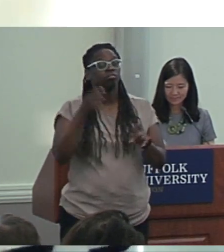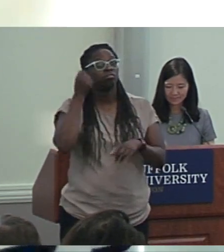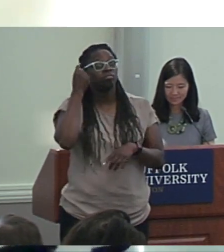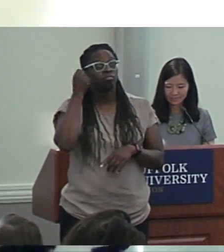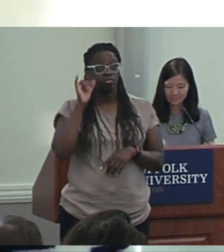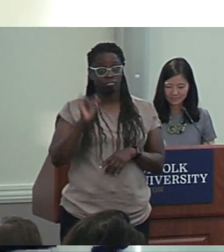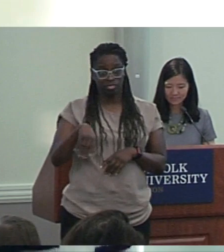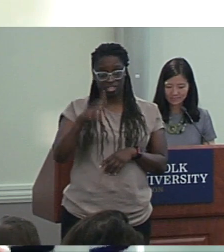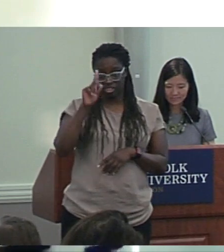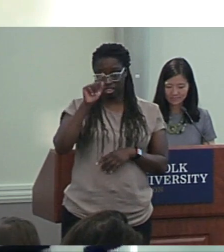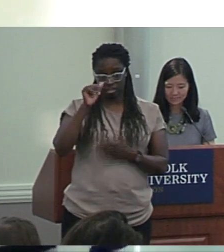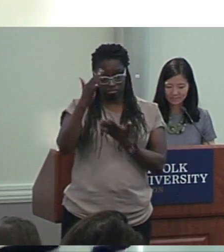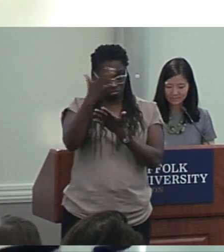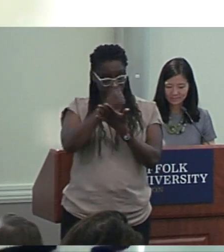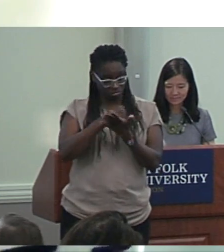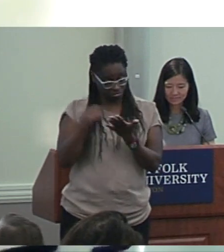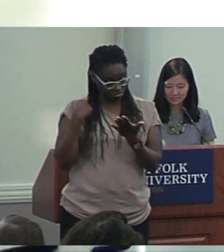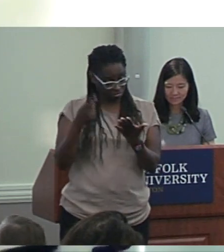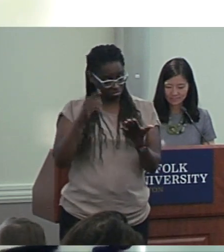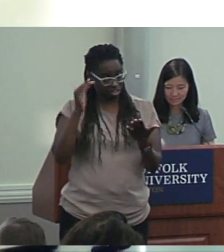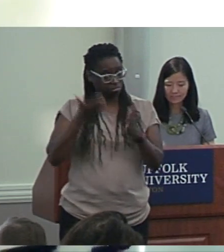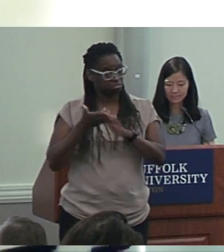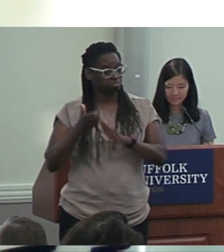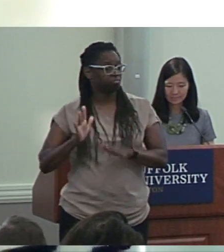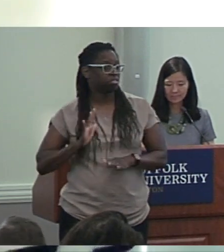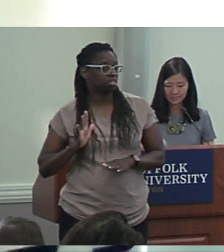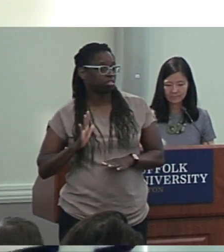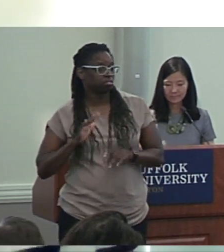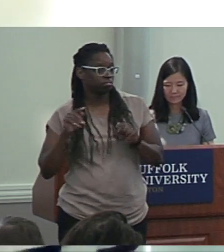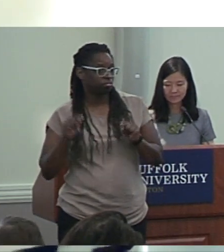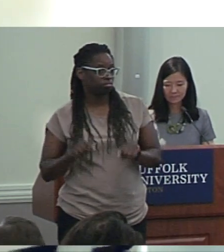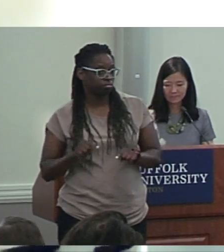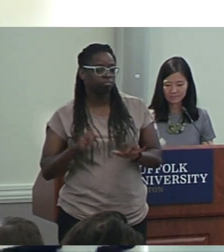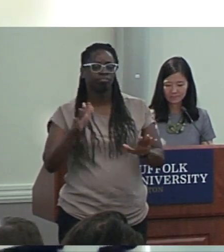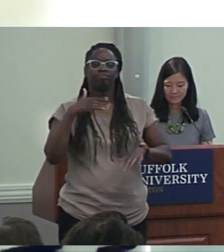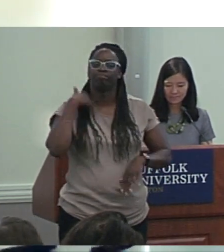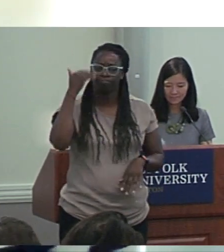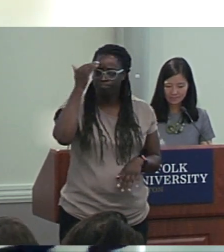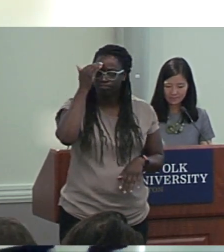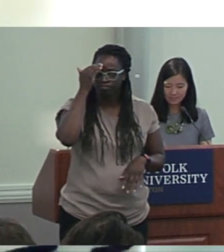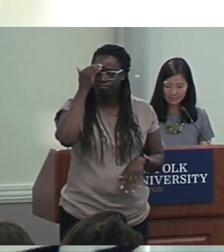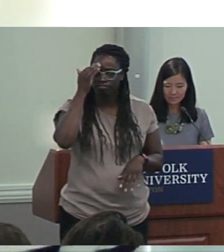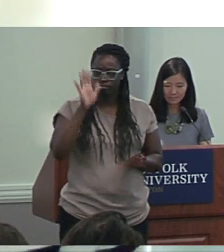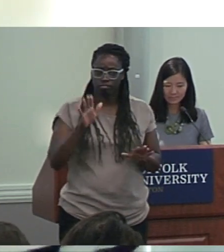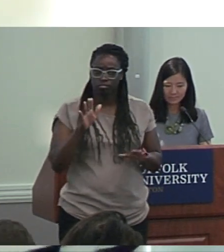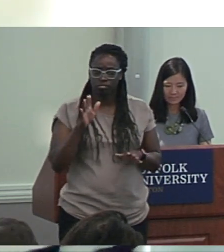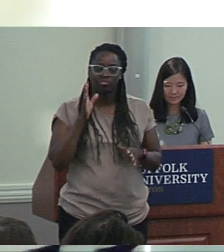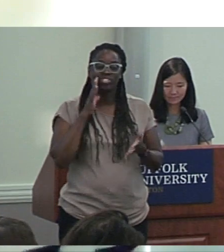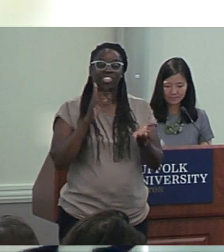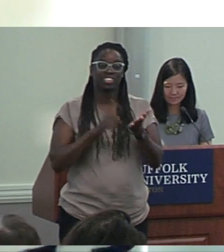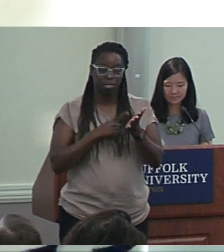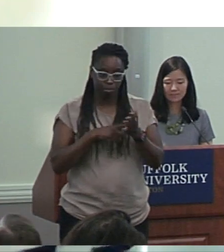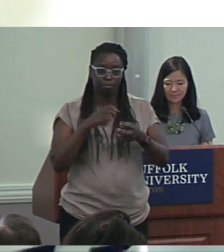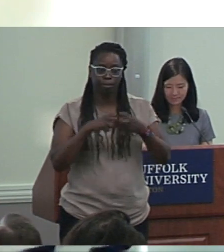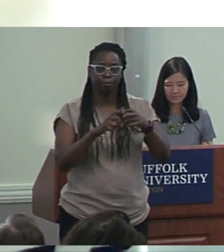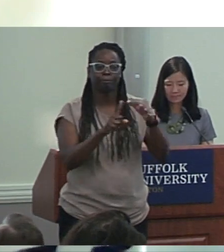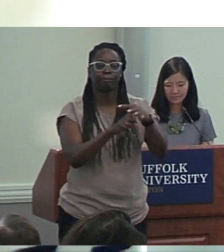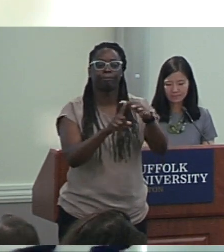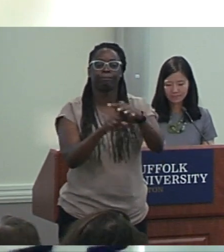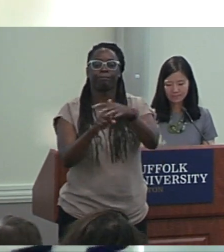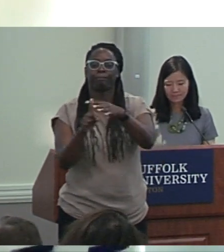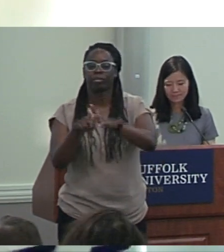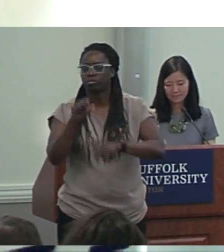good, it certainly does not mean that you are always that you're never gonna run into an issue. So I would